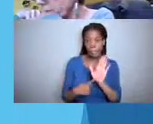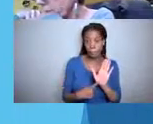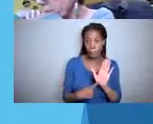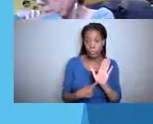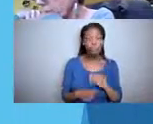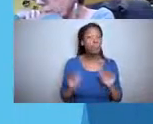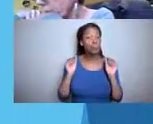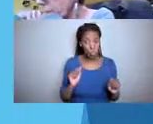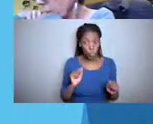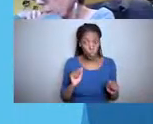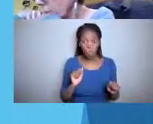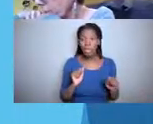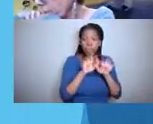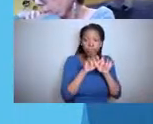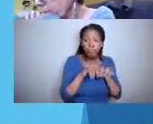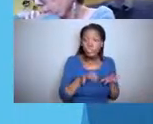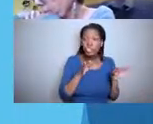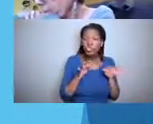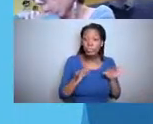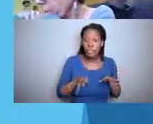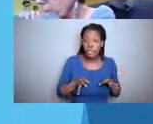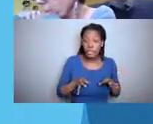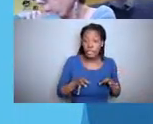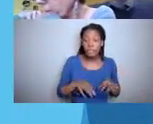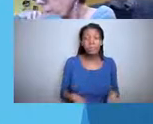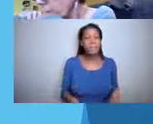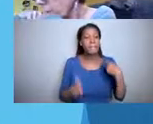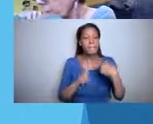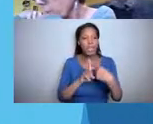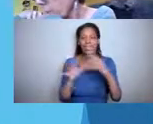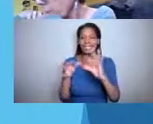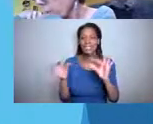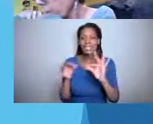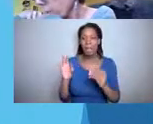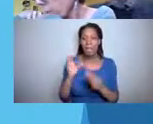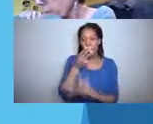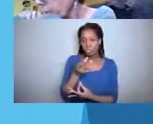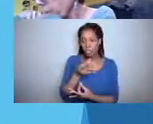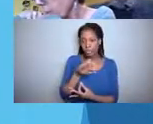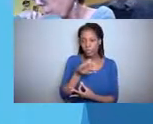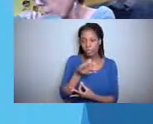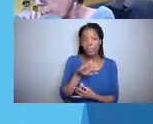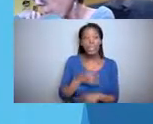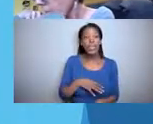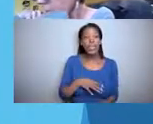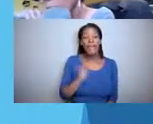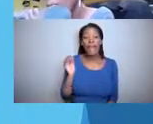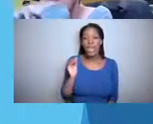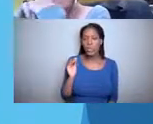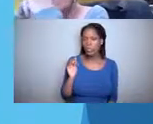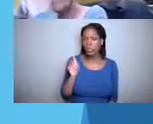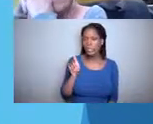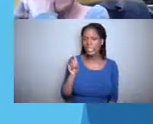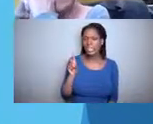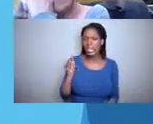um uh as well as we are looking for a statement of interest and in the call we have actually outlined um a few questions